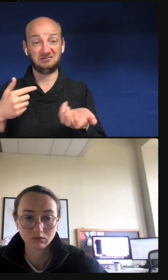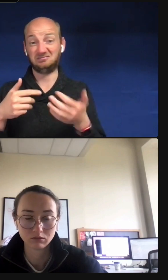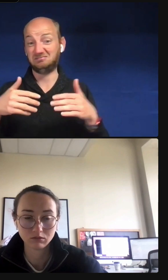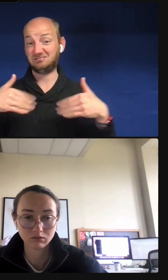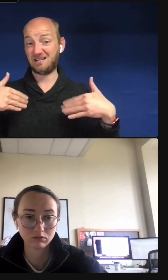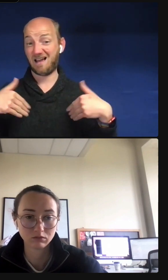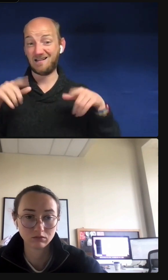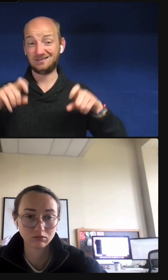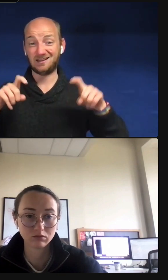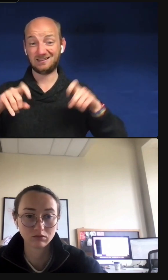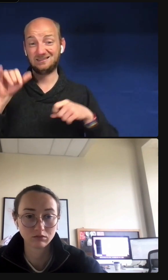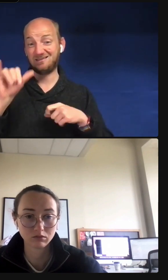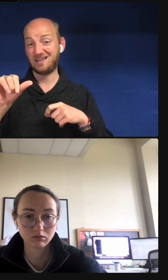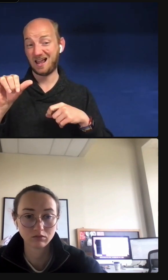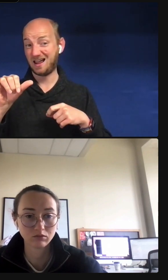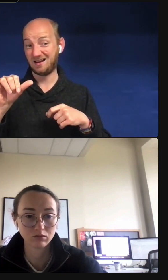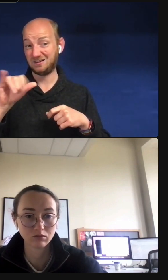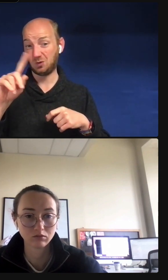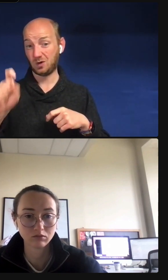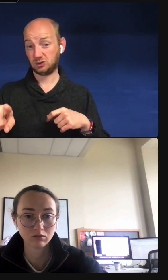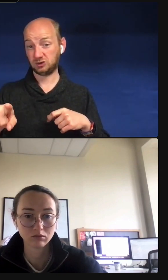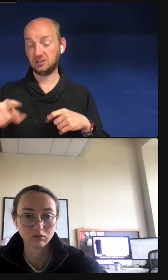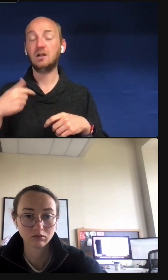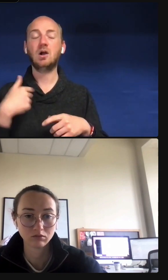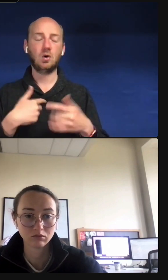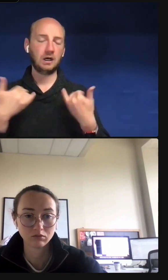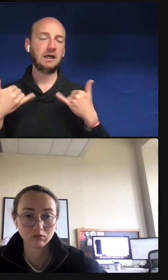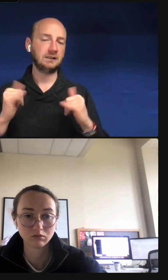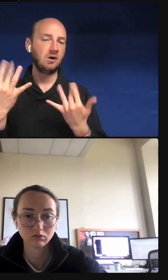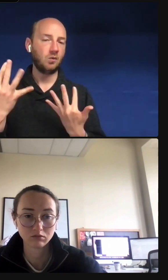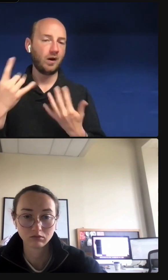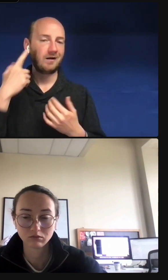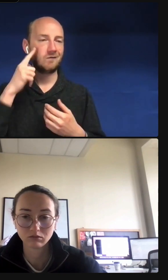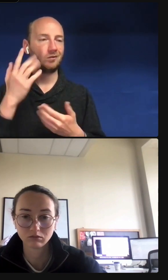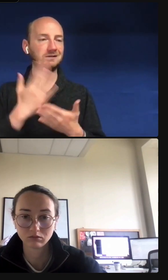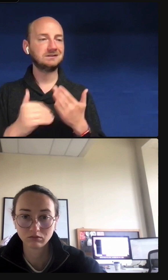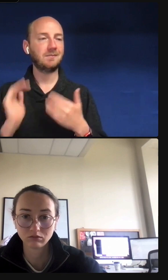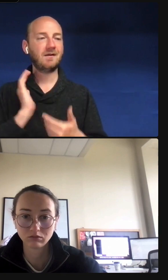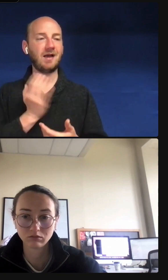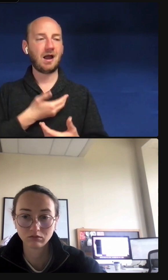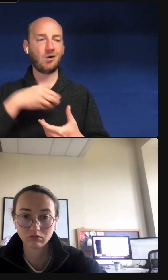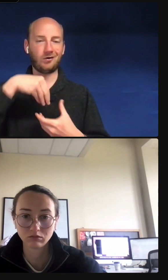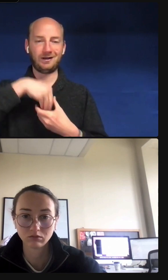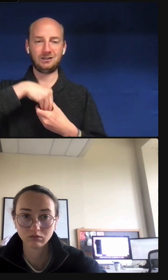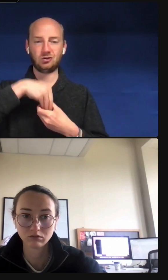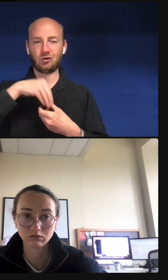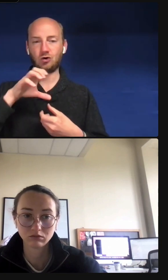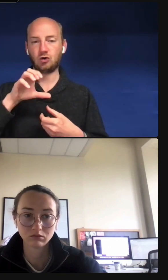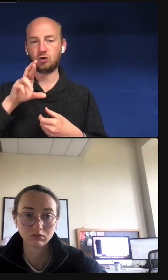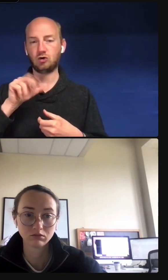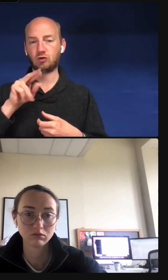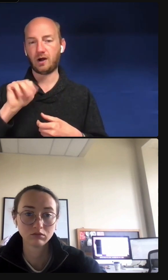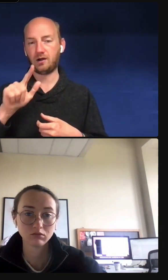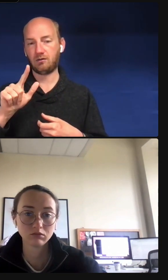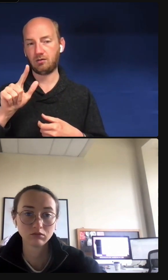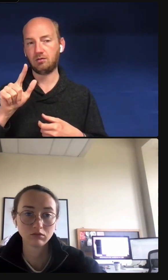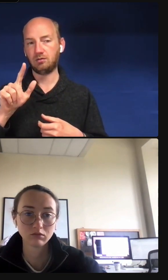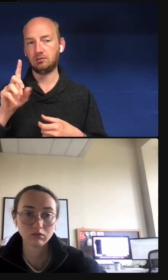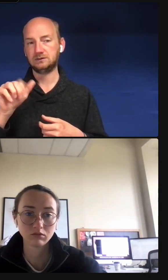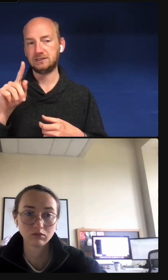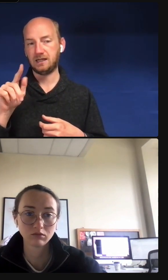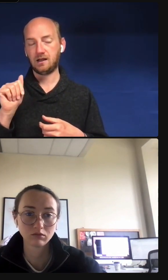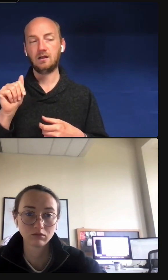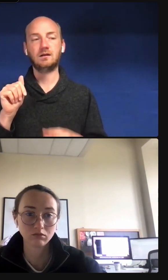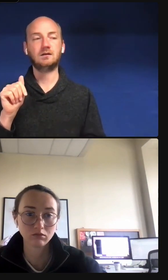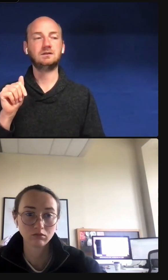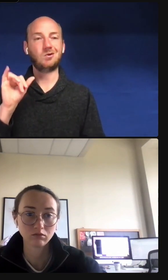this point. And we're still waiting to collect some of the intracranial data. So that's been on hold. But yeah, I think